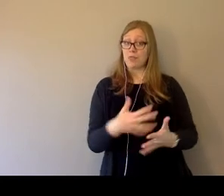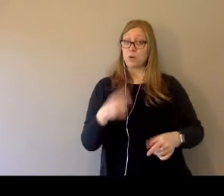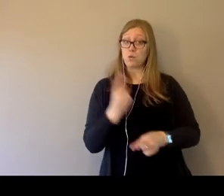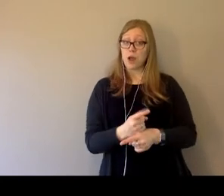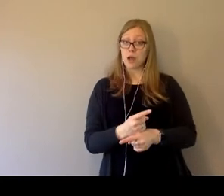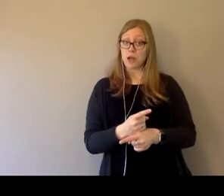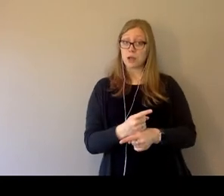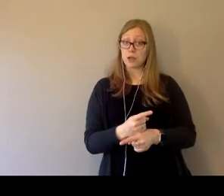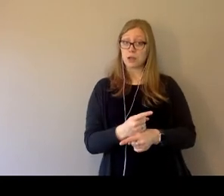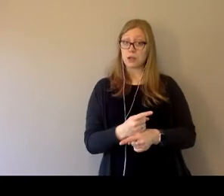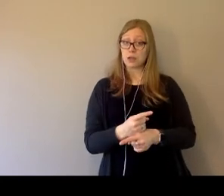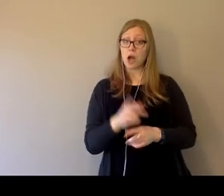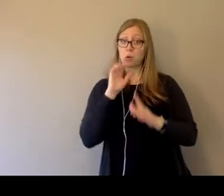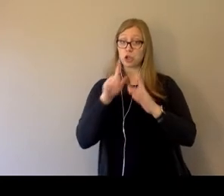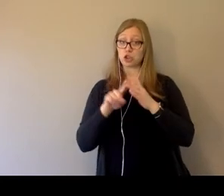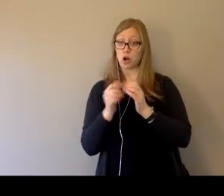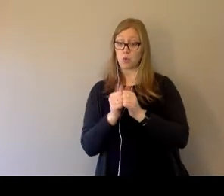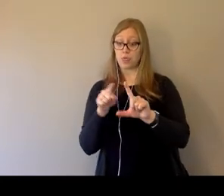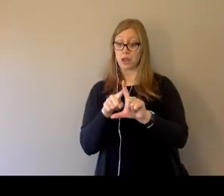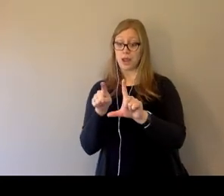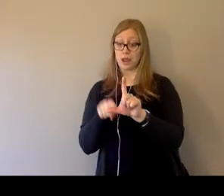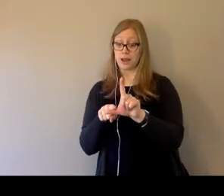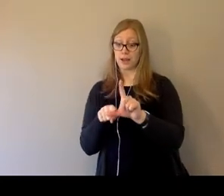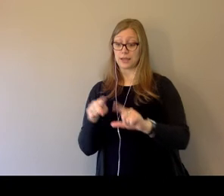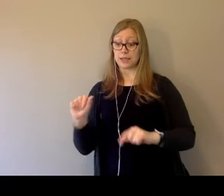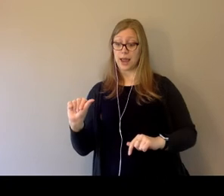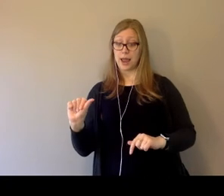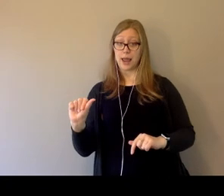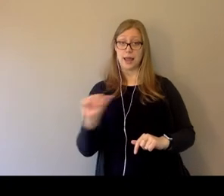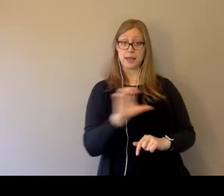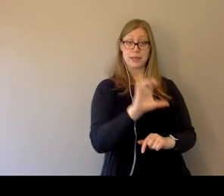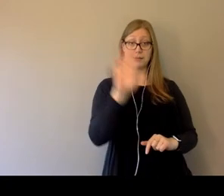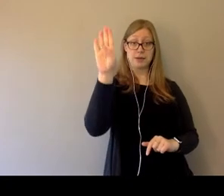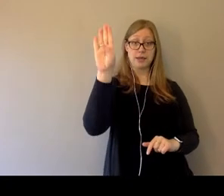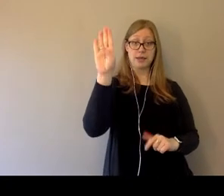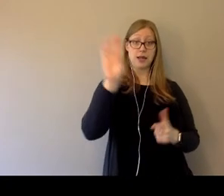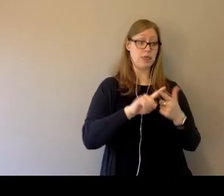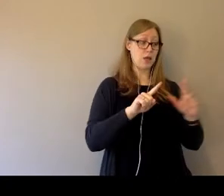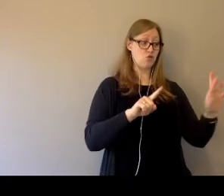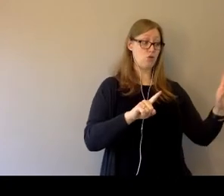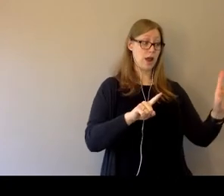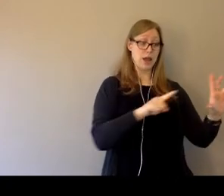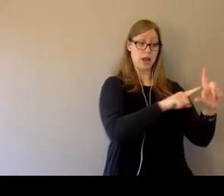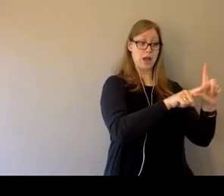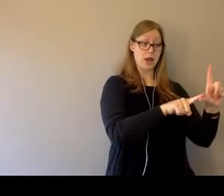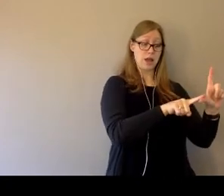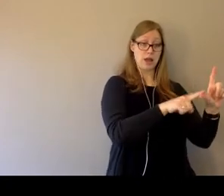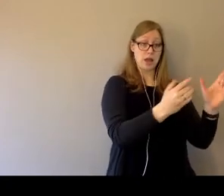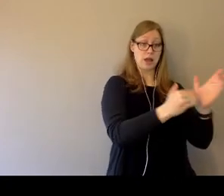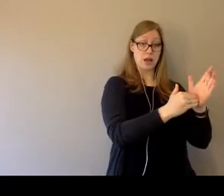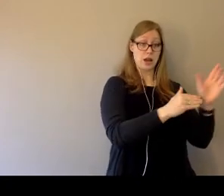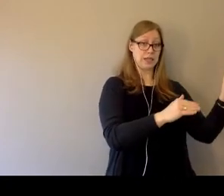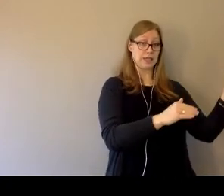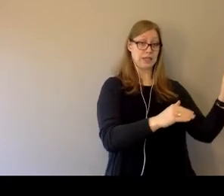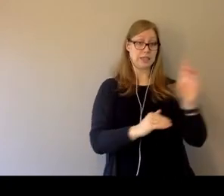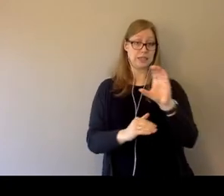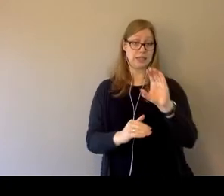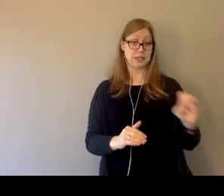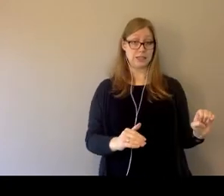say ACB. And I'm going to start at this right angle and say DCE. So we're going to say, all right,